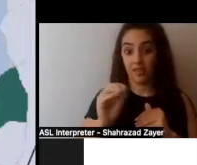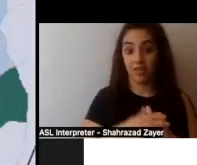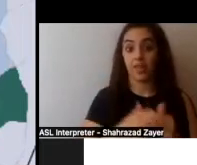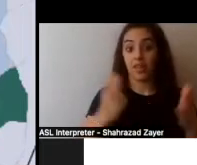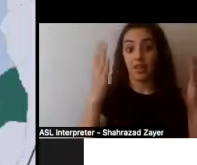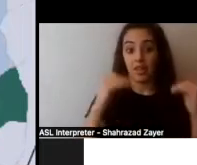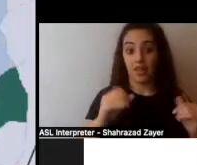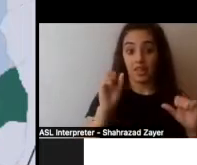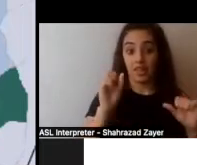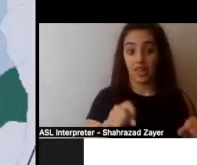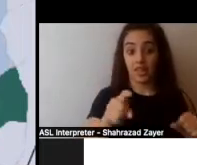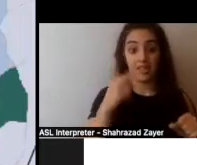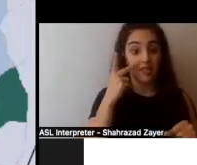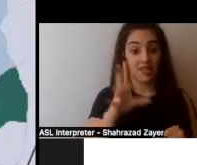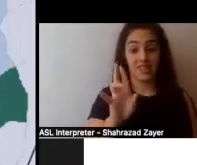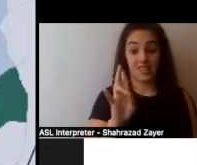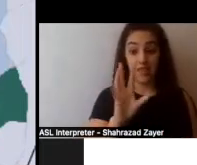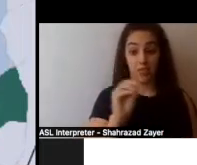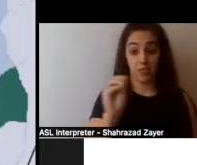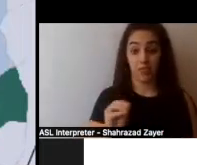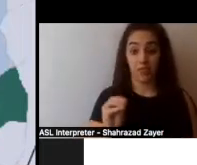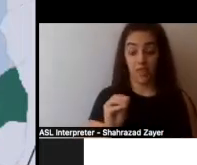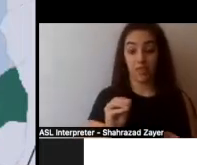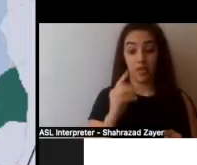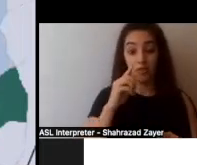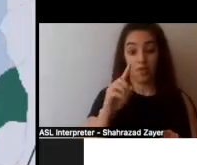of the population in that census block group is over 85.